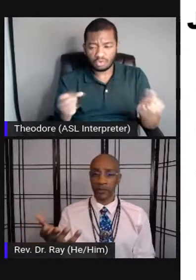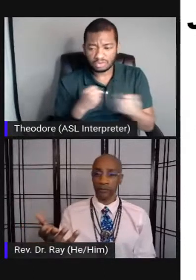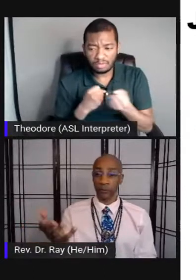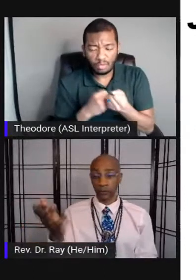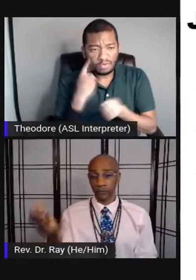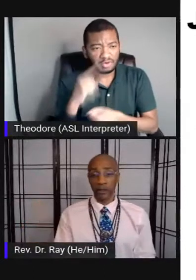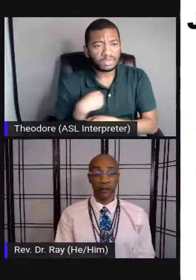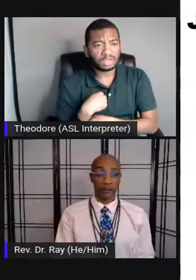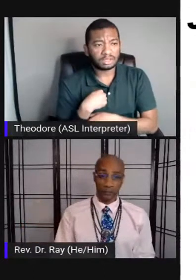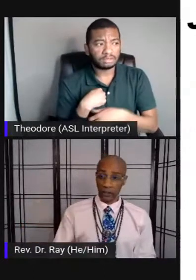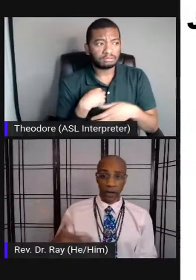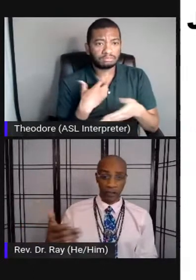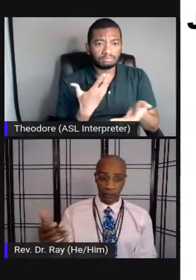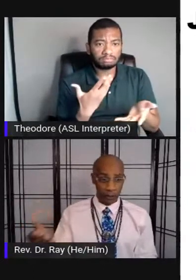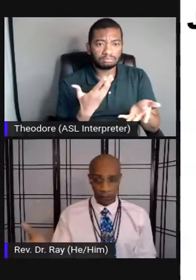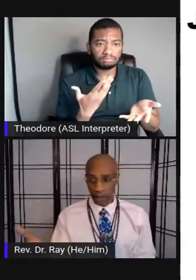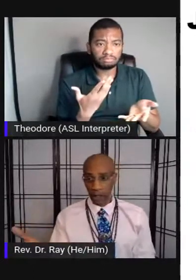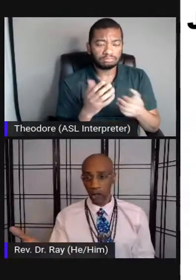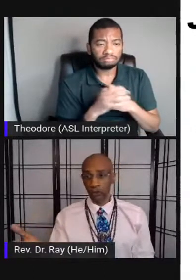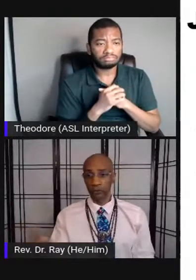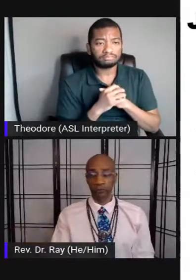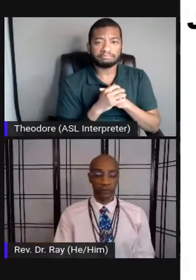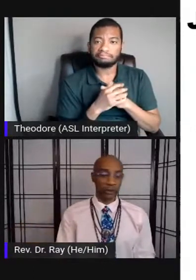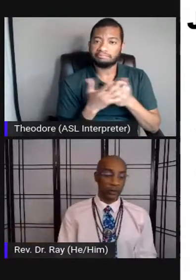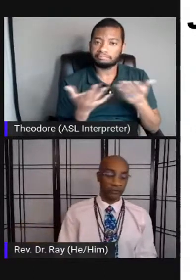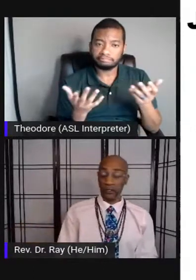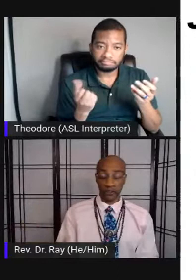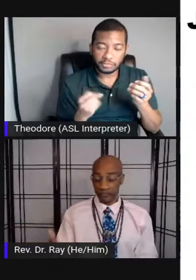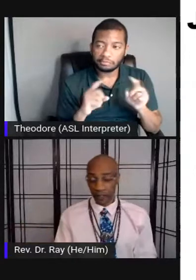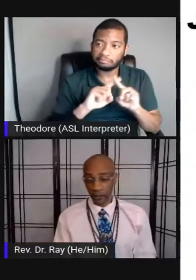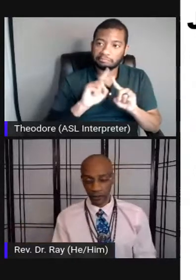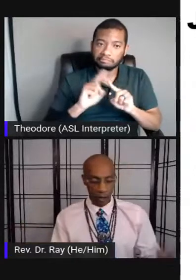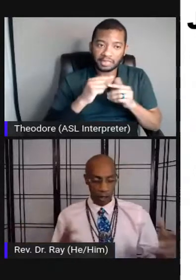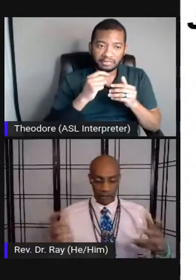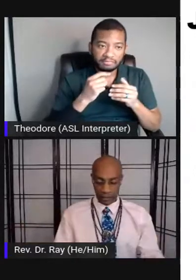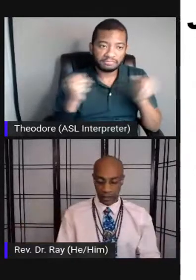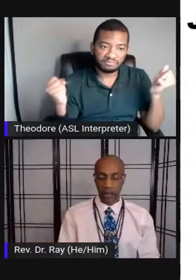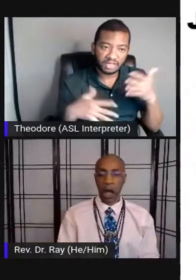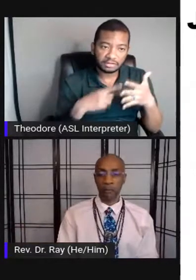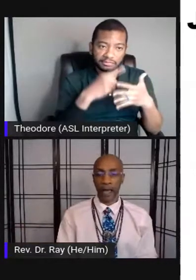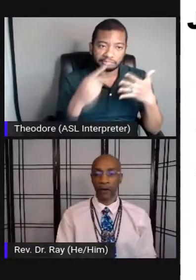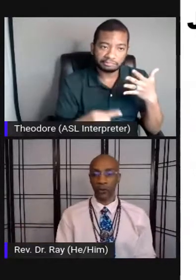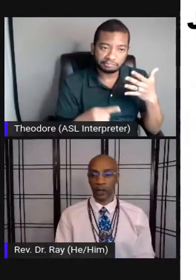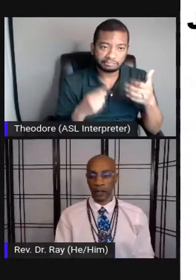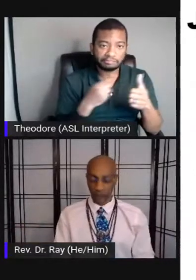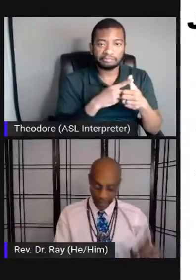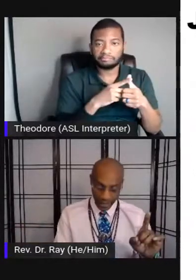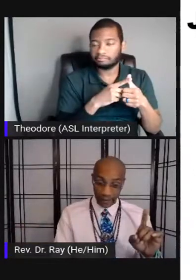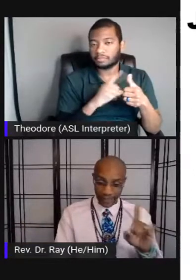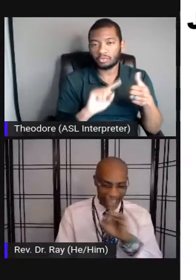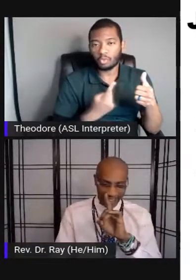judgment, the fear of being alone, the fear of failure, like all of these things compound one